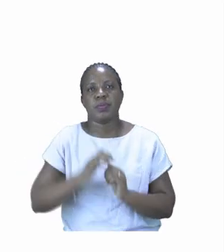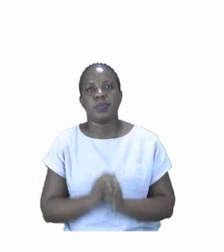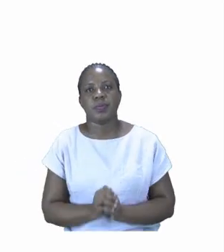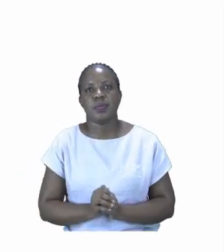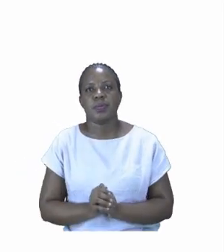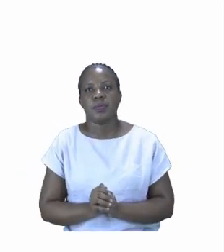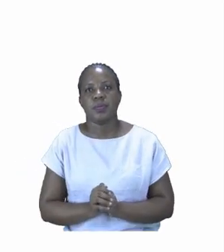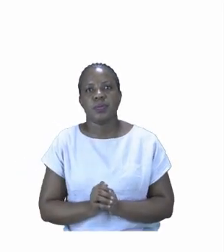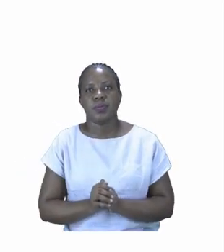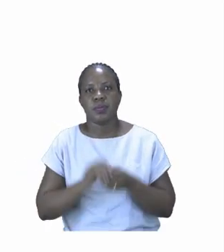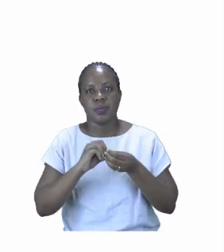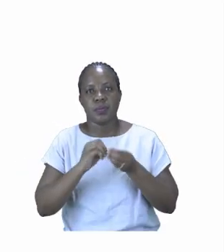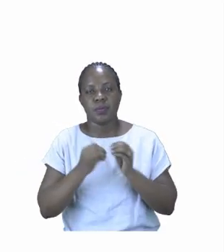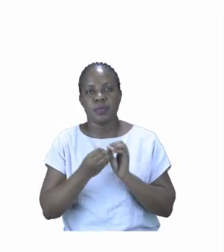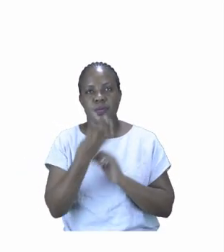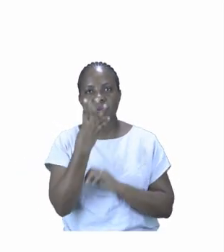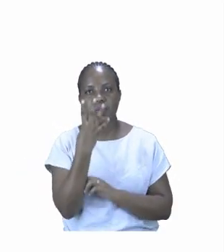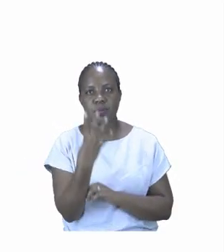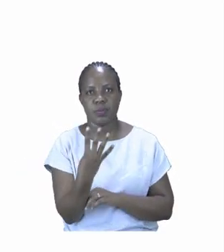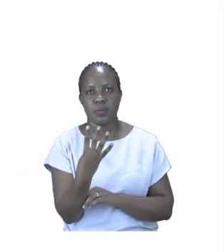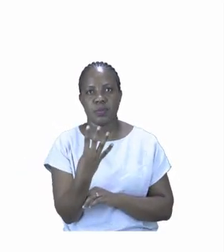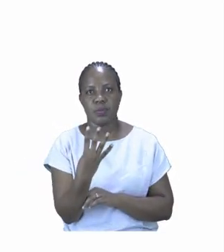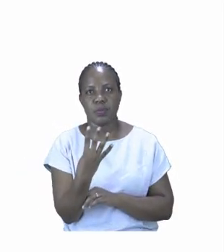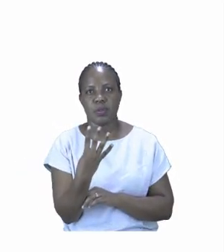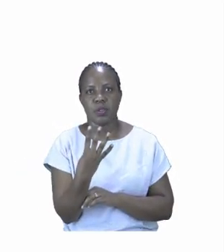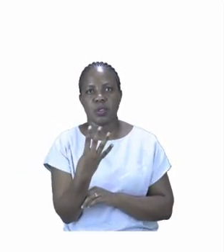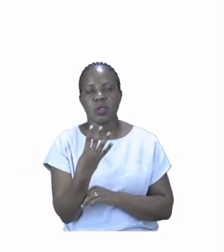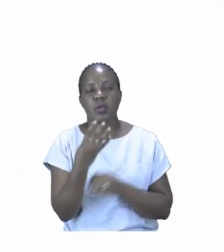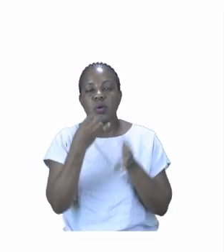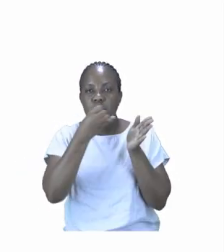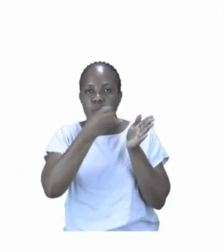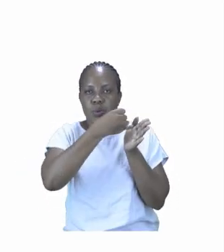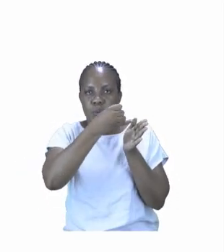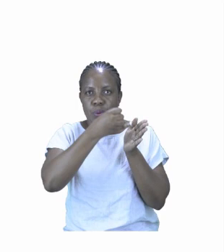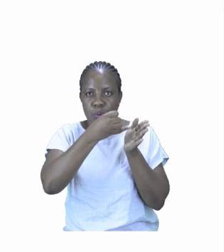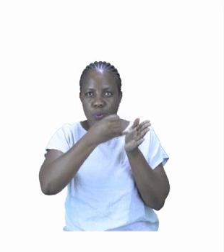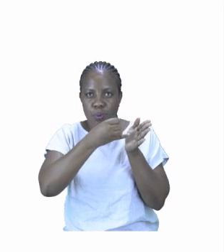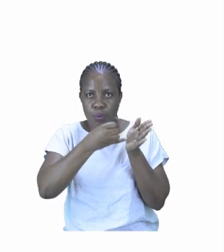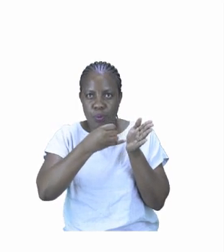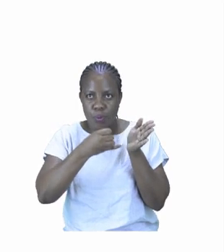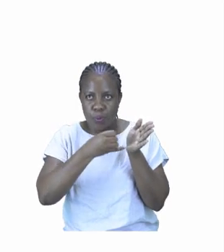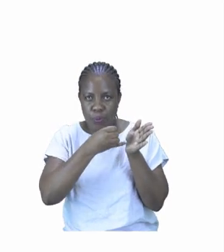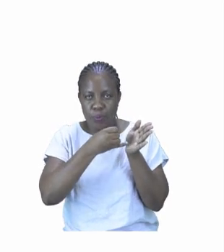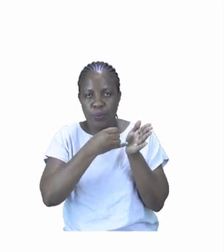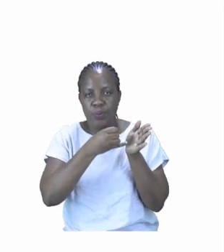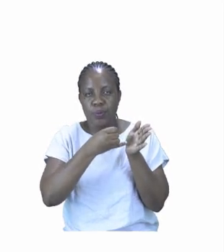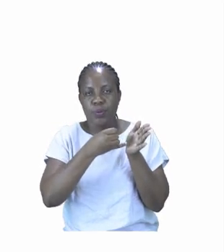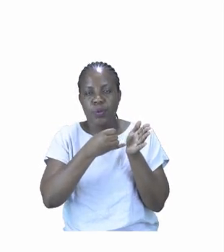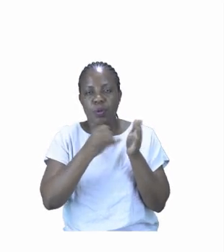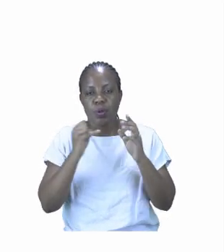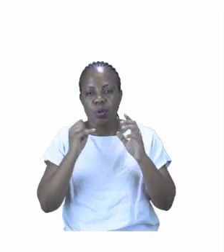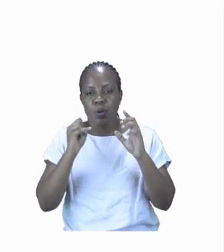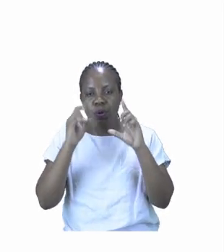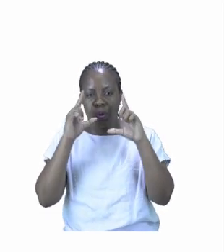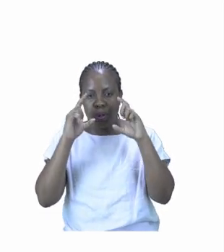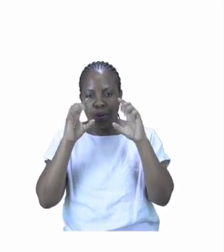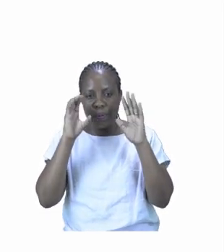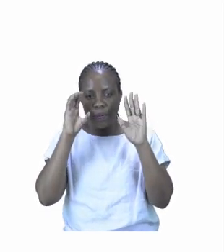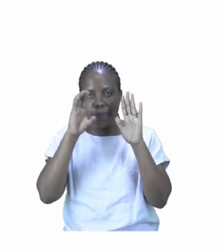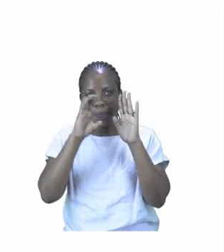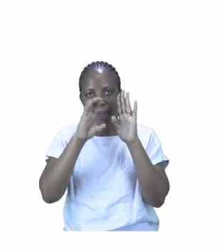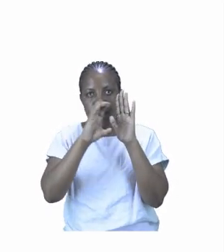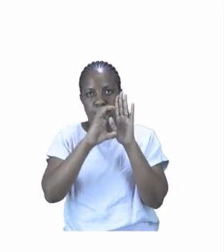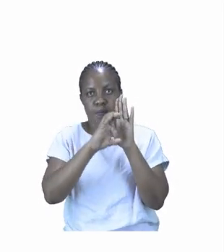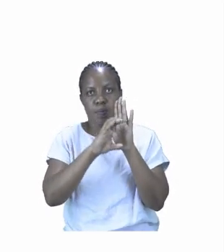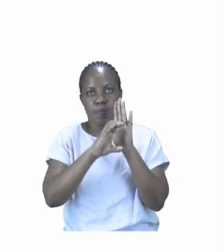a picture of a flower shop in the bottom right. There is a blank space,